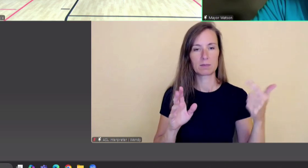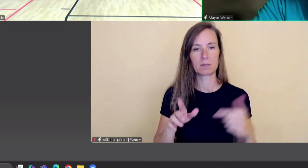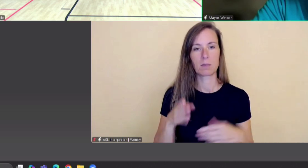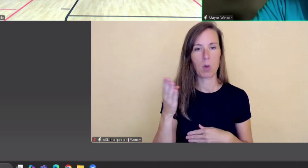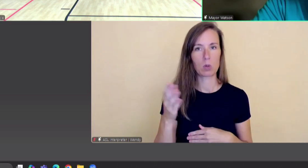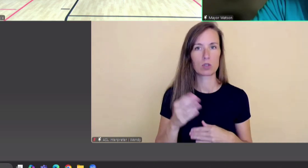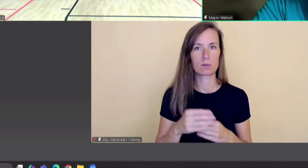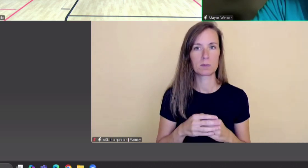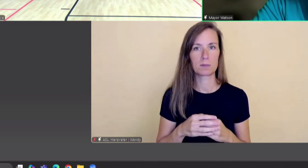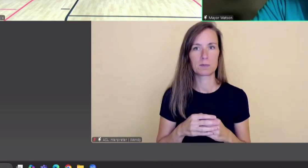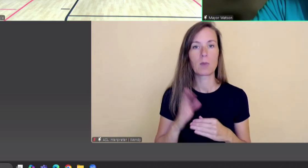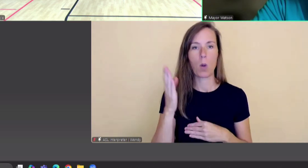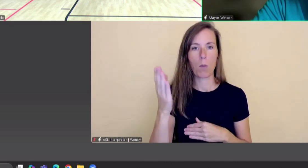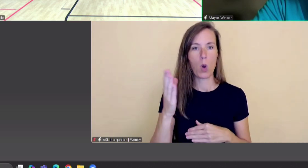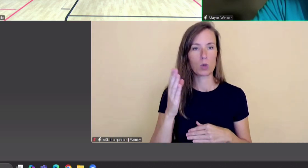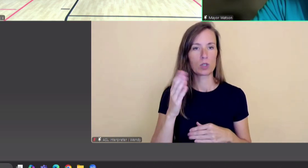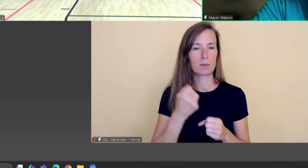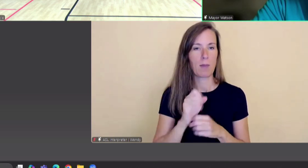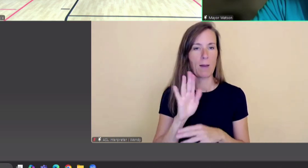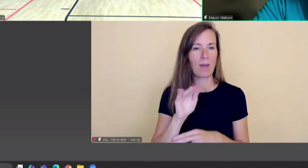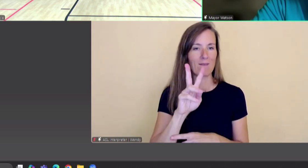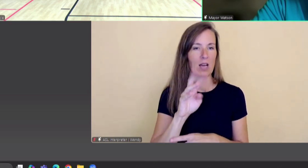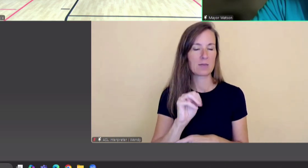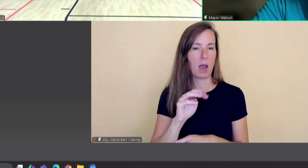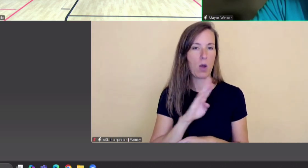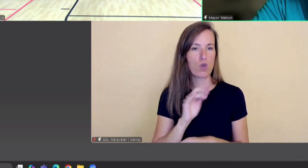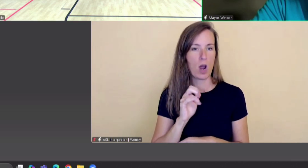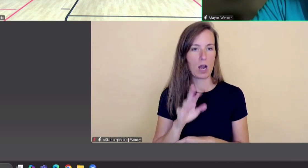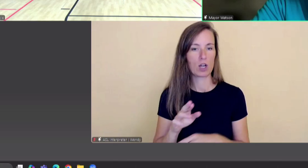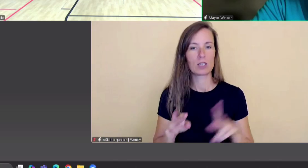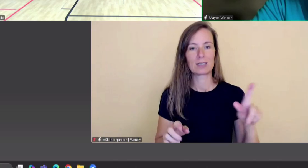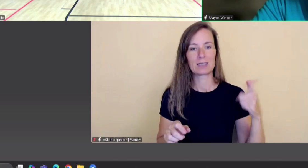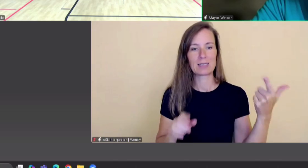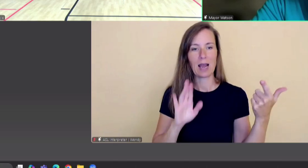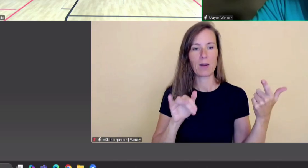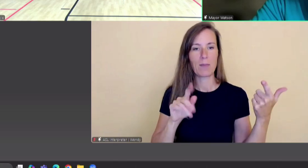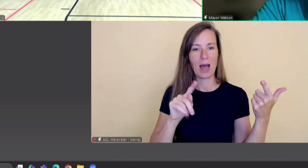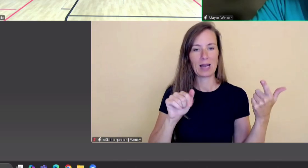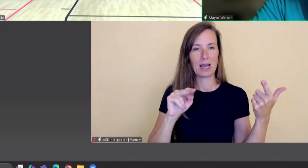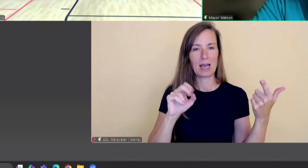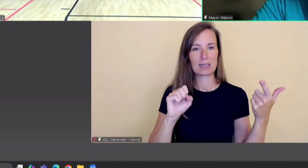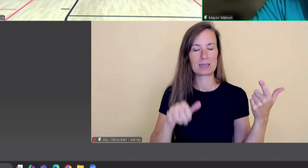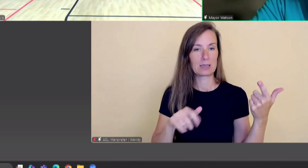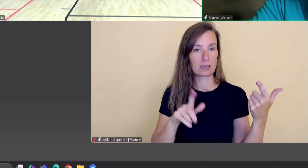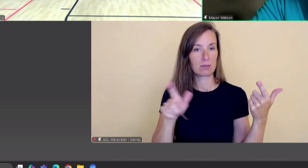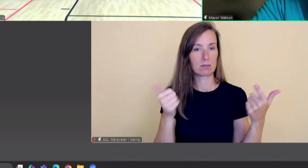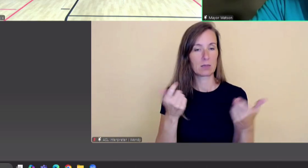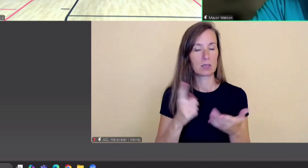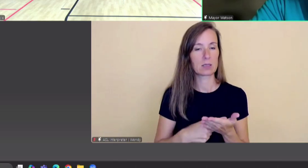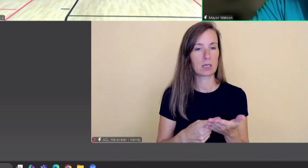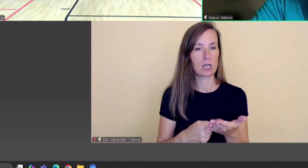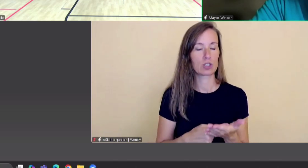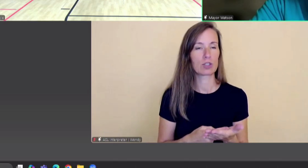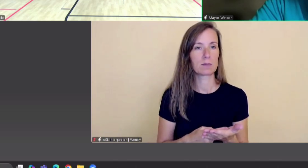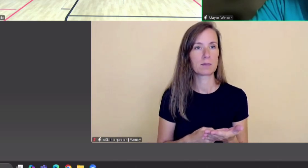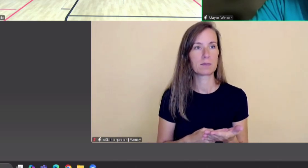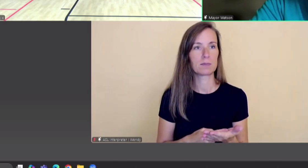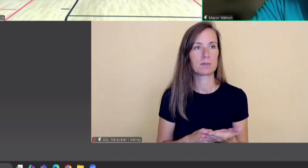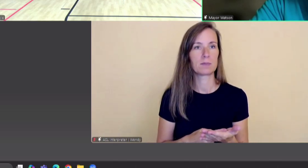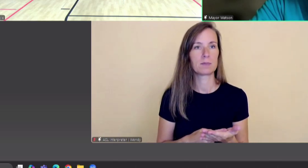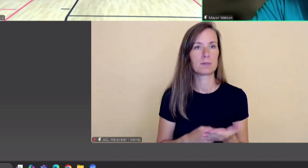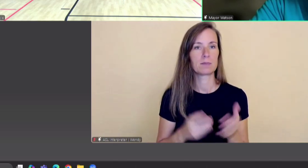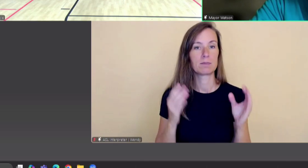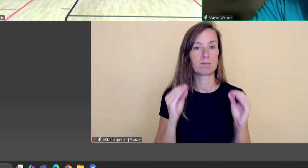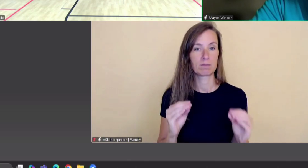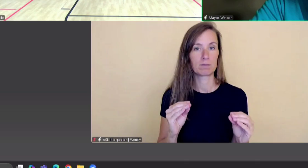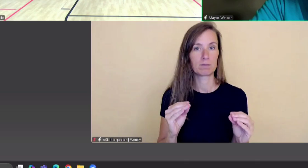There is a motion to adjourn made by Vice Mayor Briner and seconded by Councilmember Tansey. Is there any discussion? Hearing